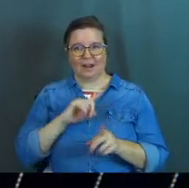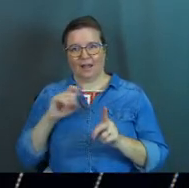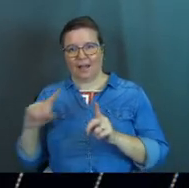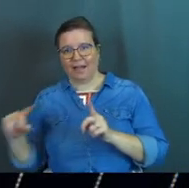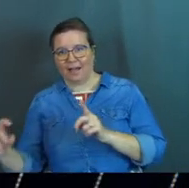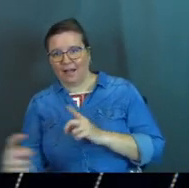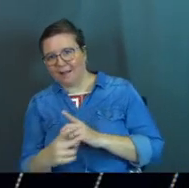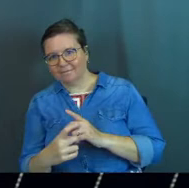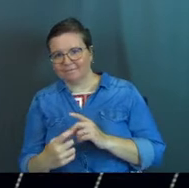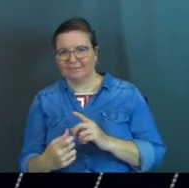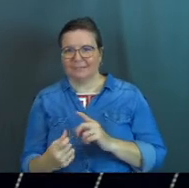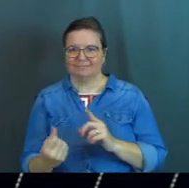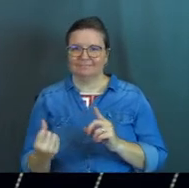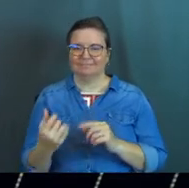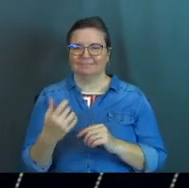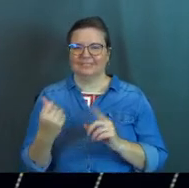way